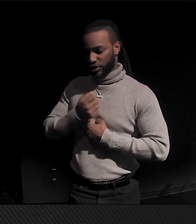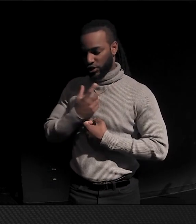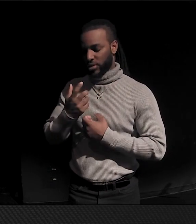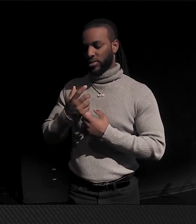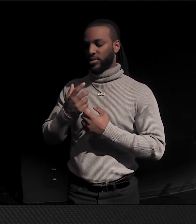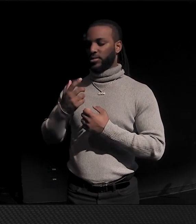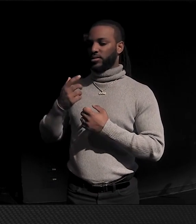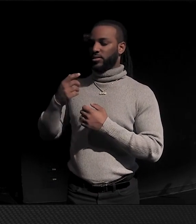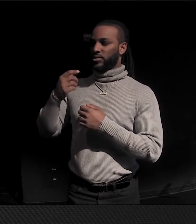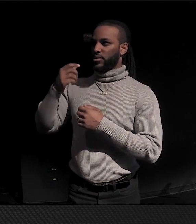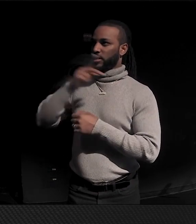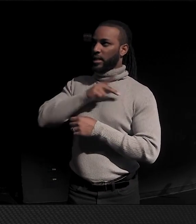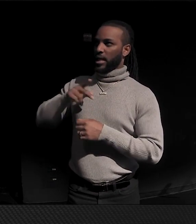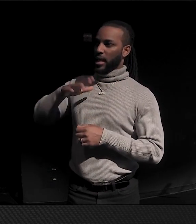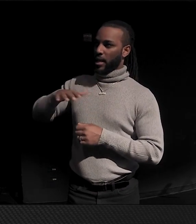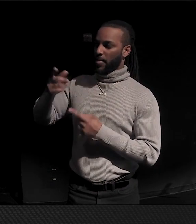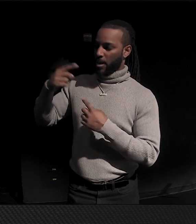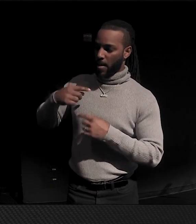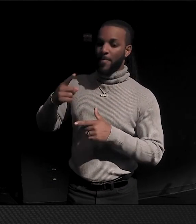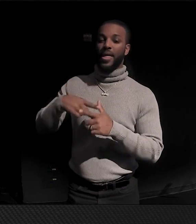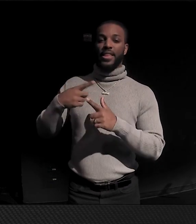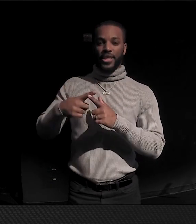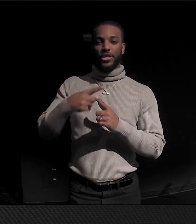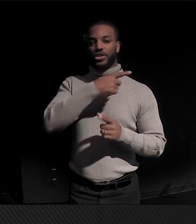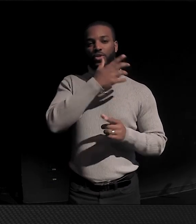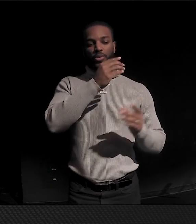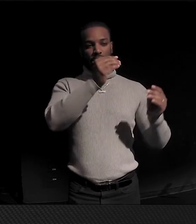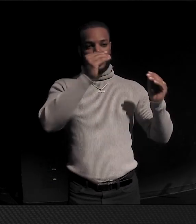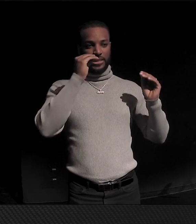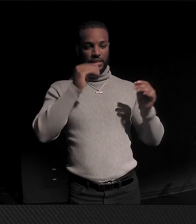then we're going to do 2 minutes where she's going to guide us through how she